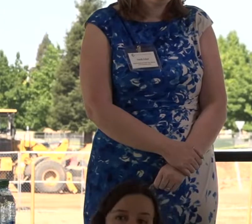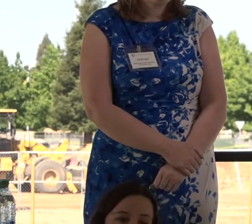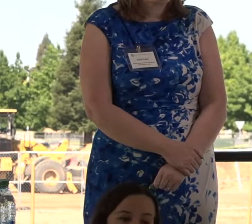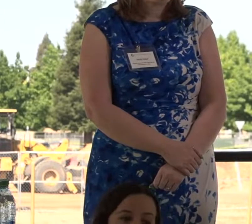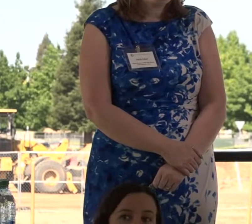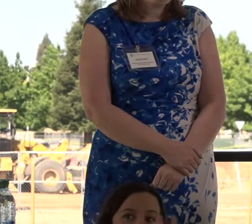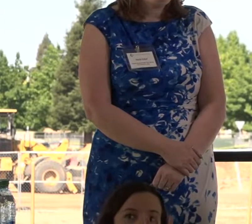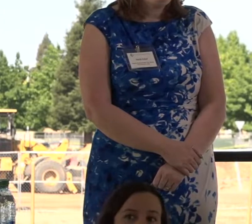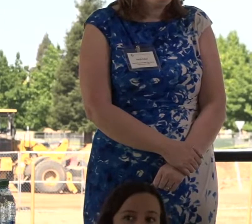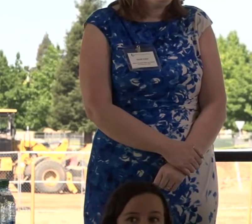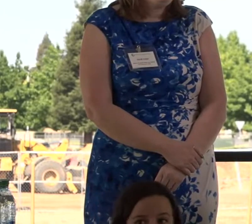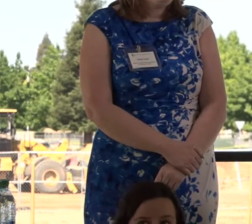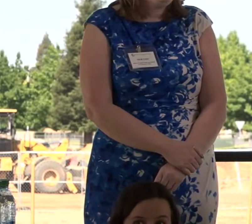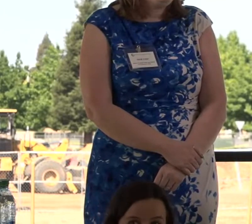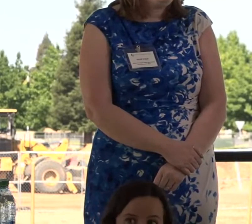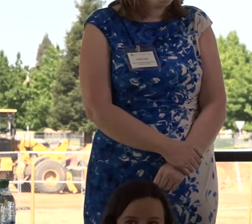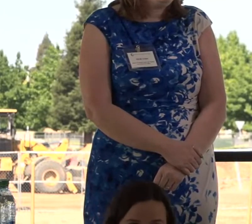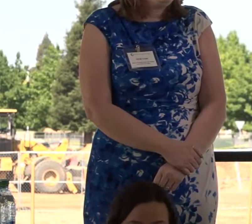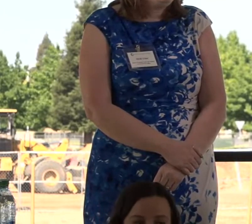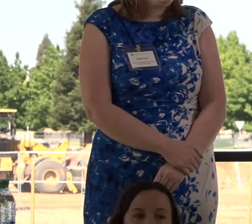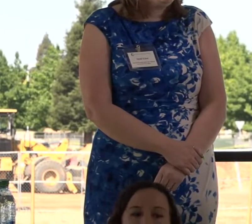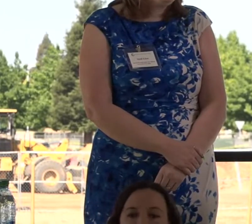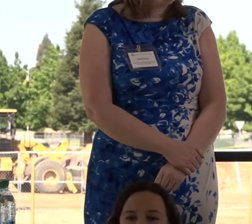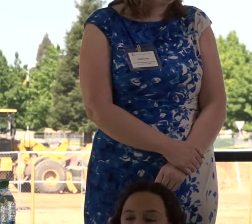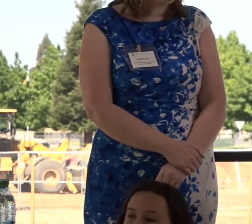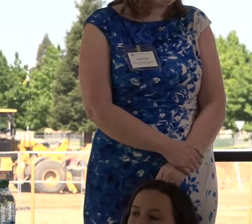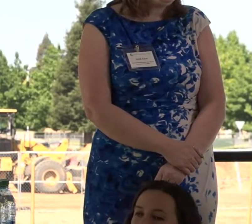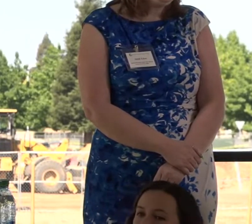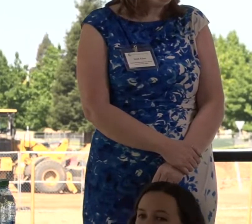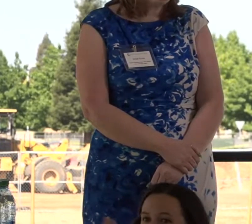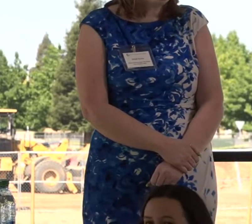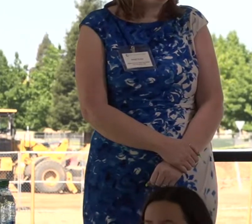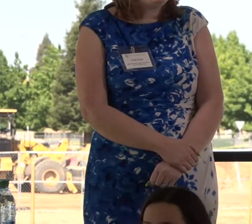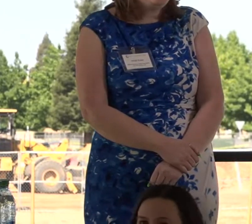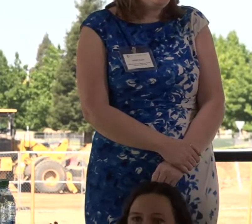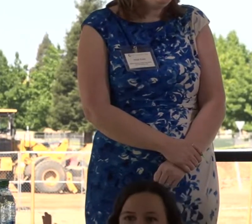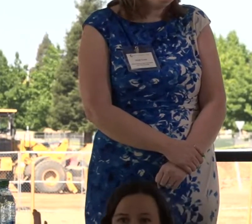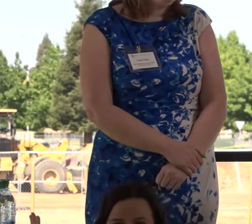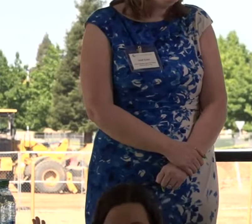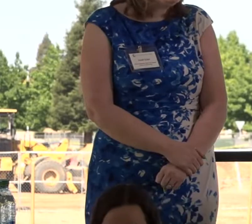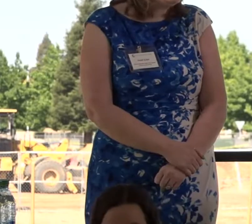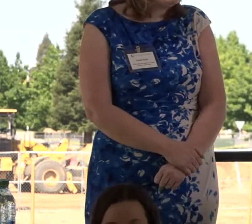to Fresno State in the fall. Thank you for your service, Heidi.